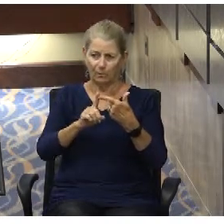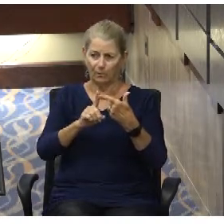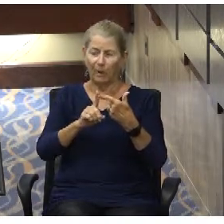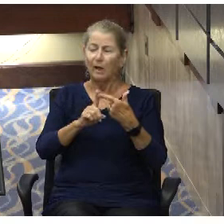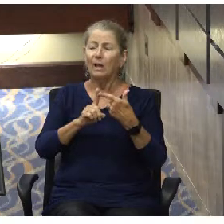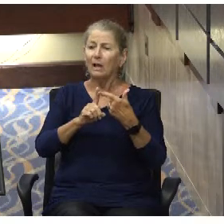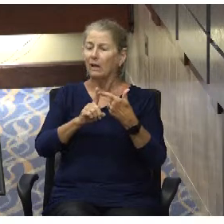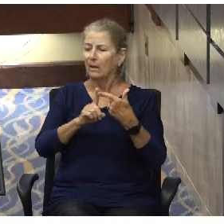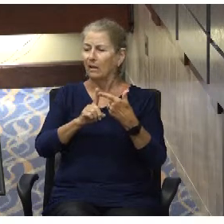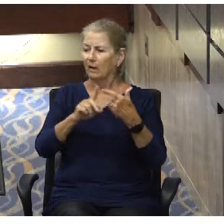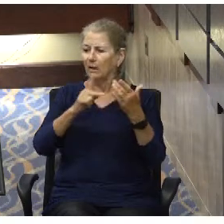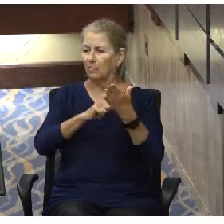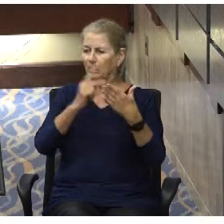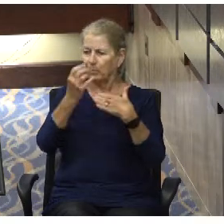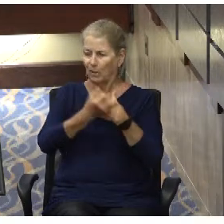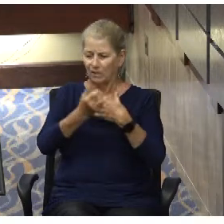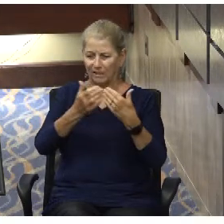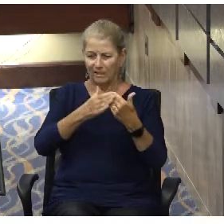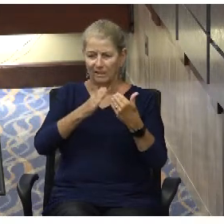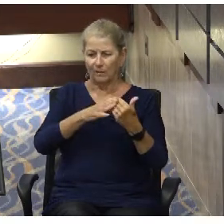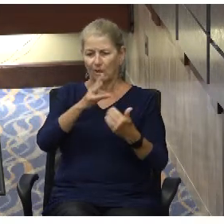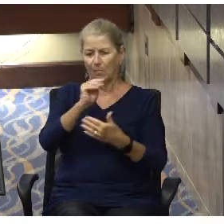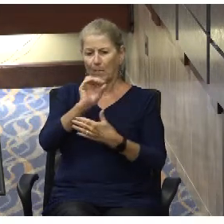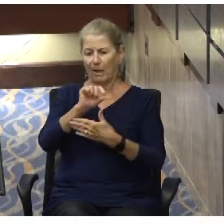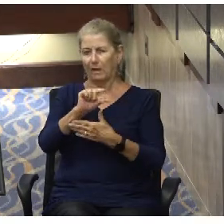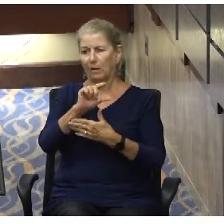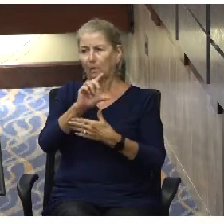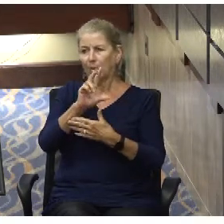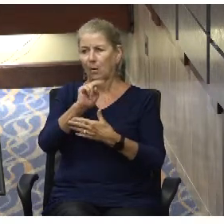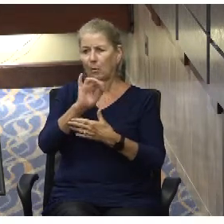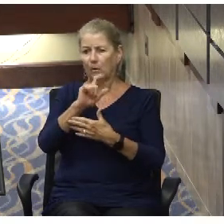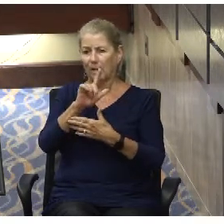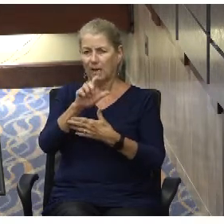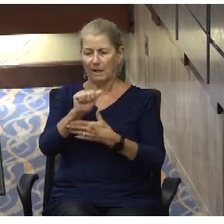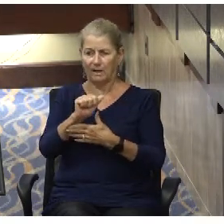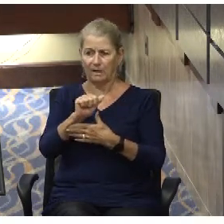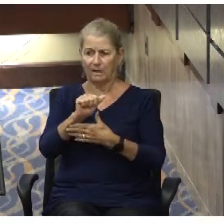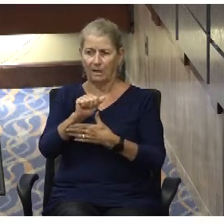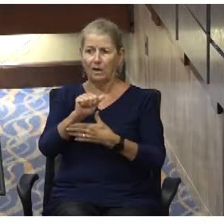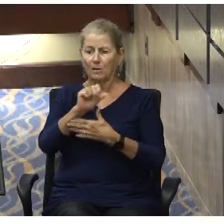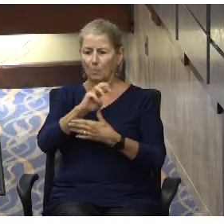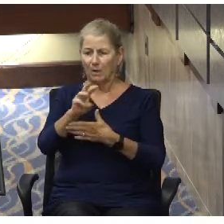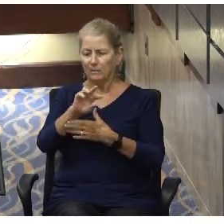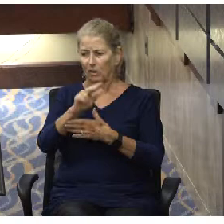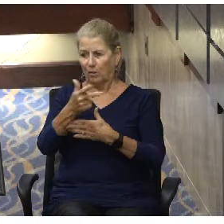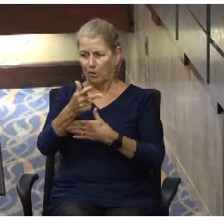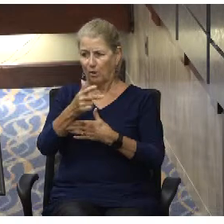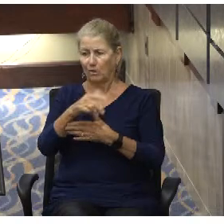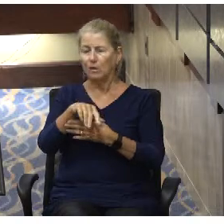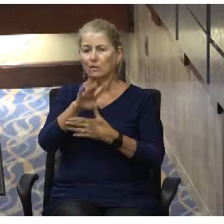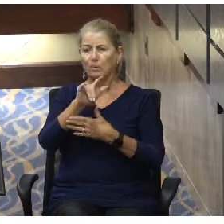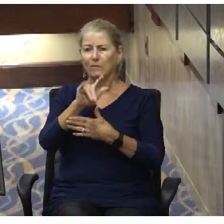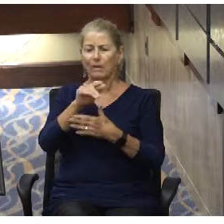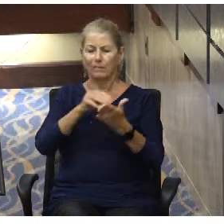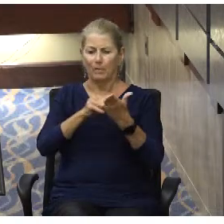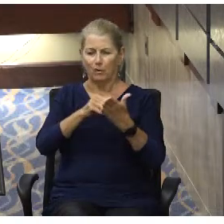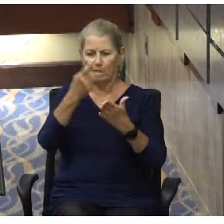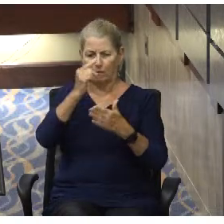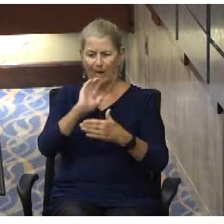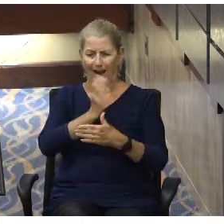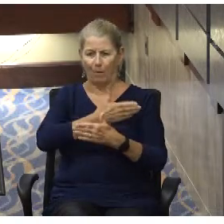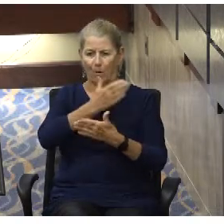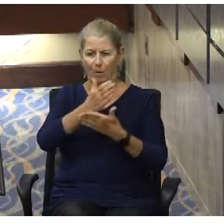the overall area down there on Webster. About $2.5 million for our part of the construction, split